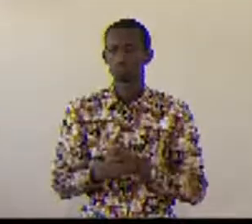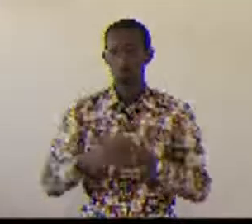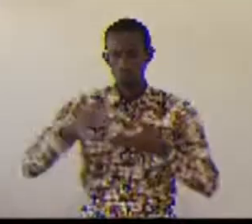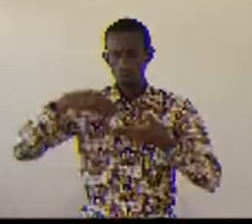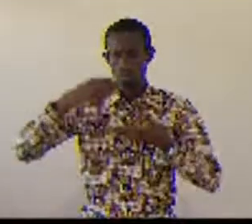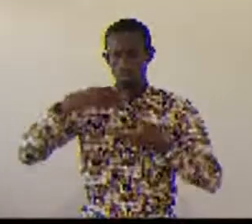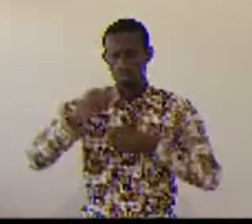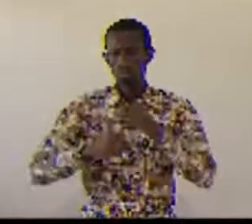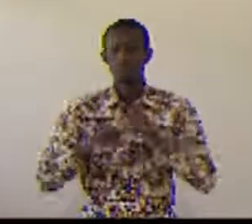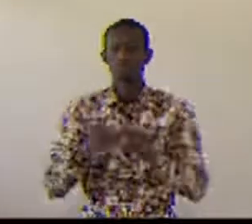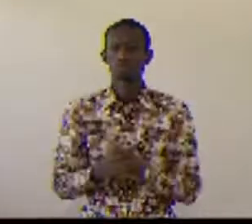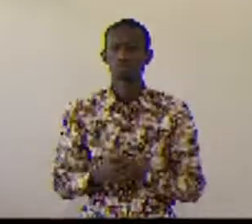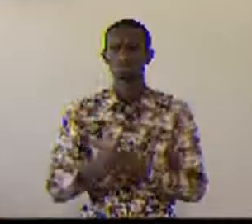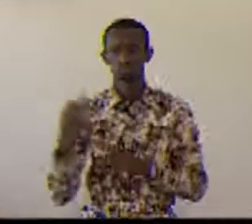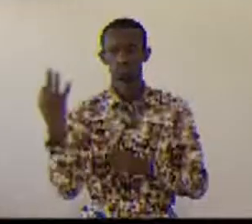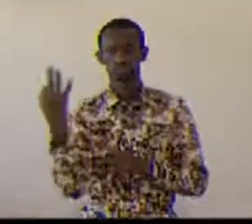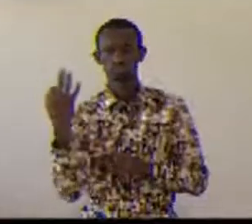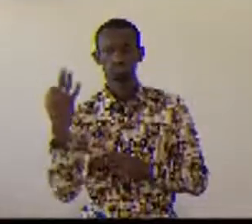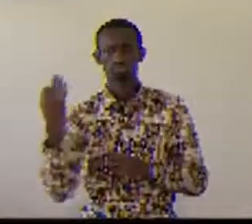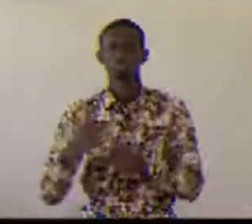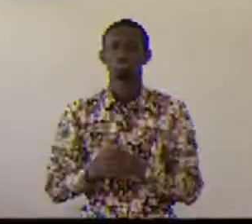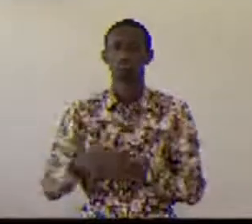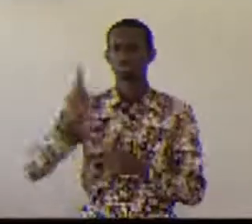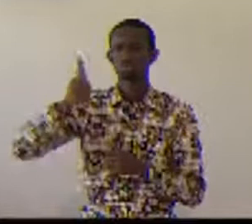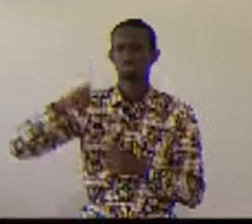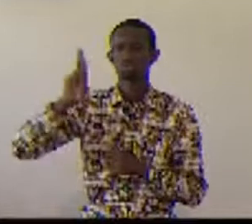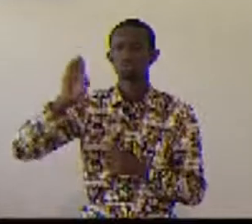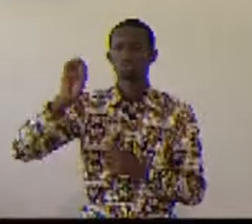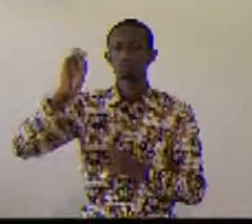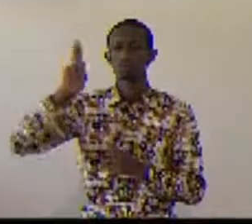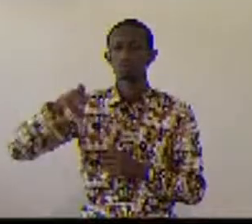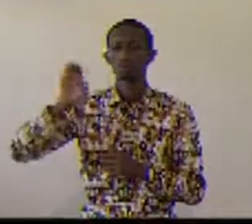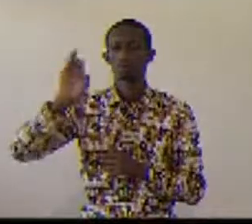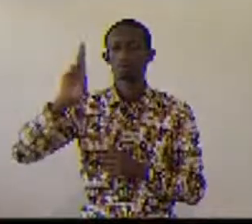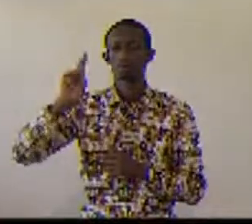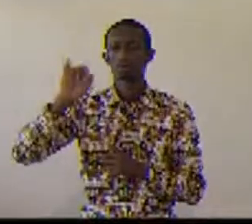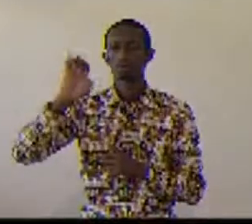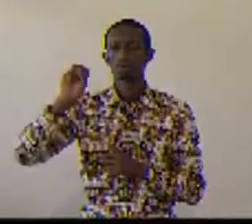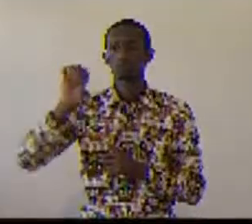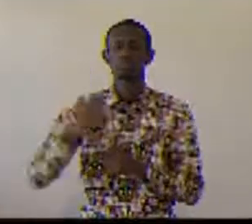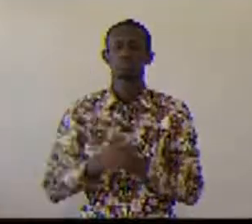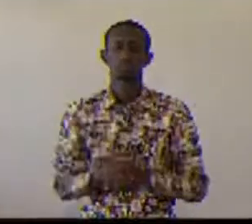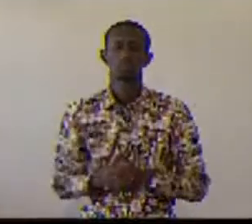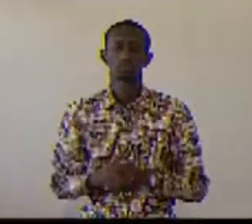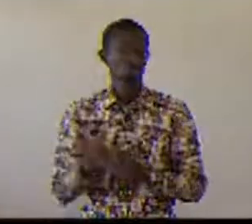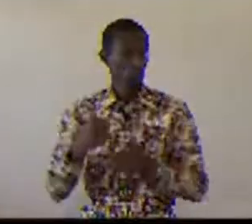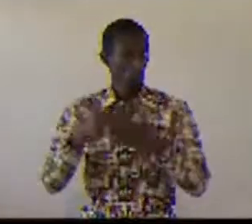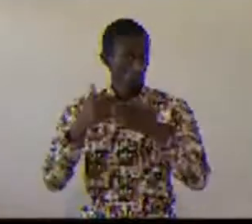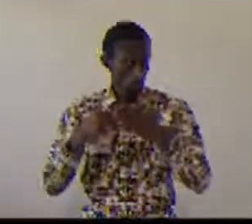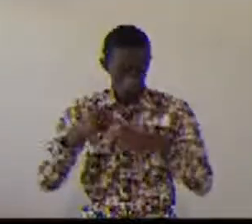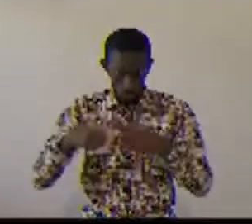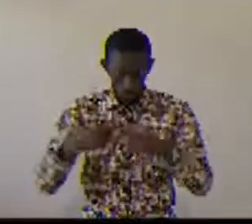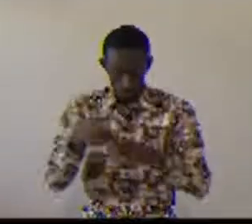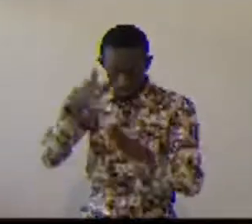3 properties. So before we go deep in the content of